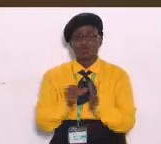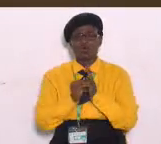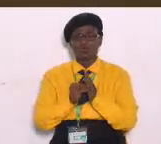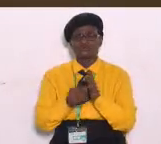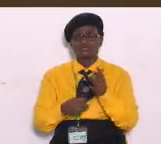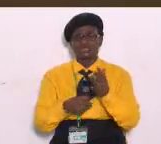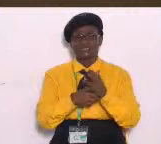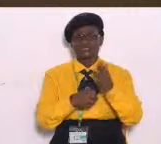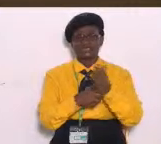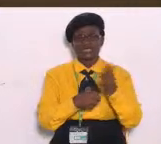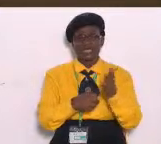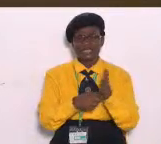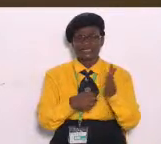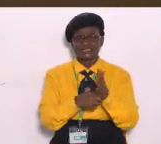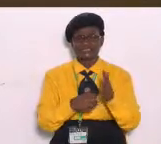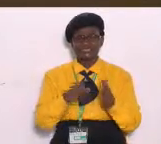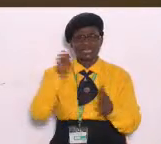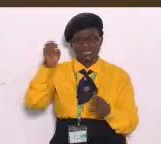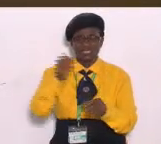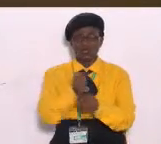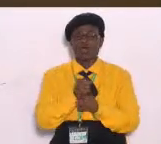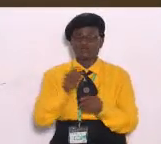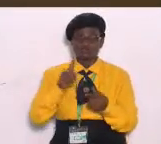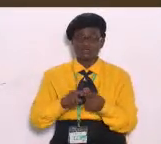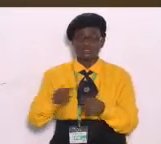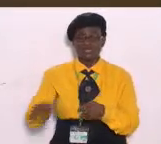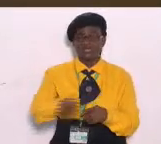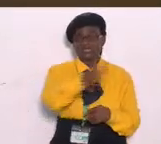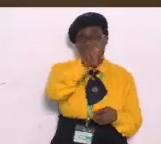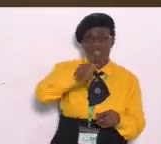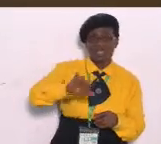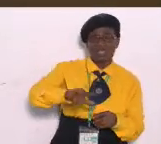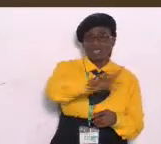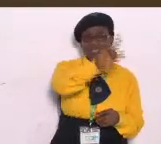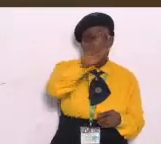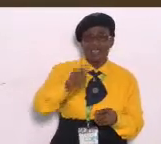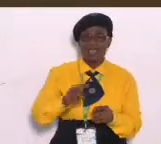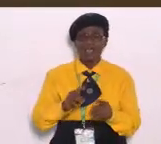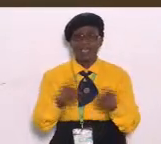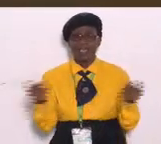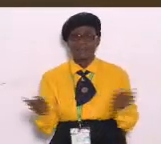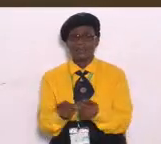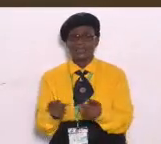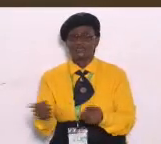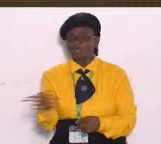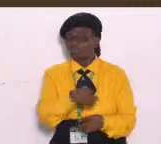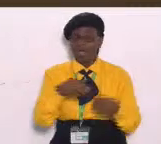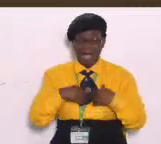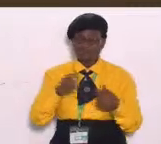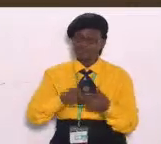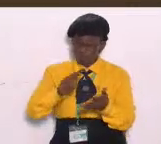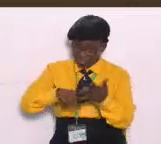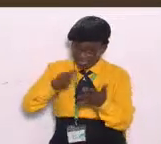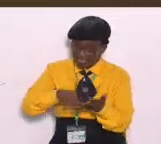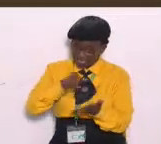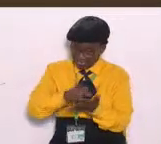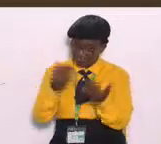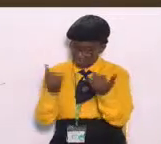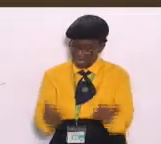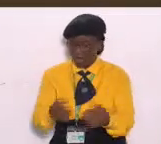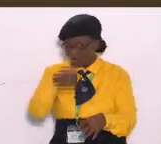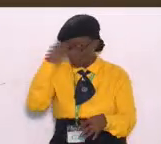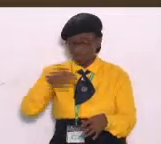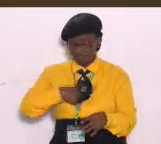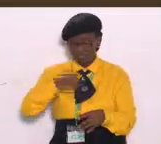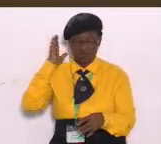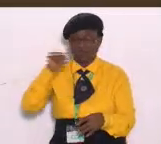He got to the external examiner and said, "You have to read this thing now because I'm not going until you